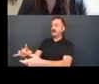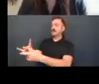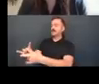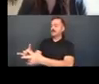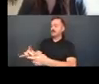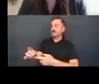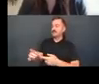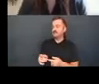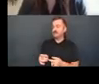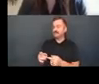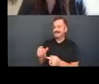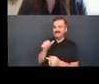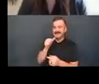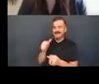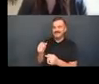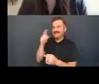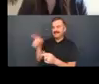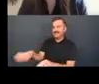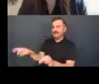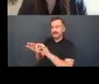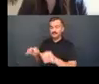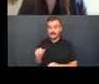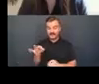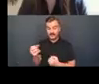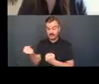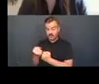the telehealth team. Whether supporting